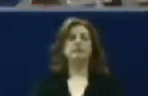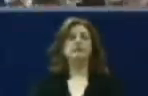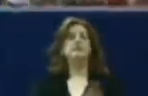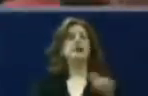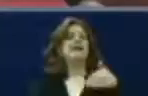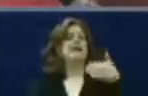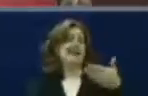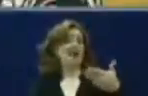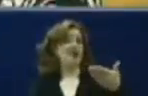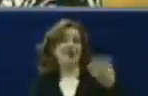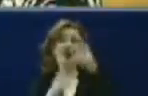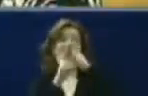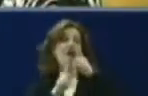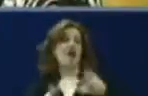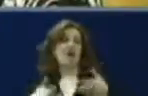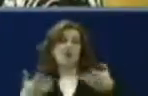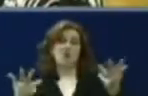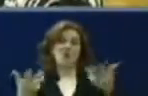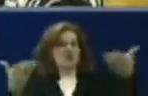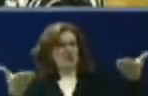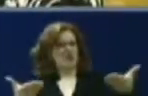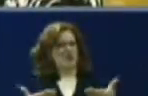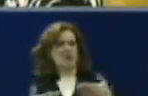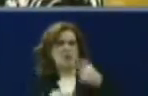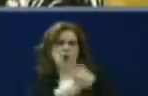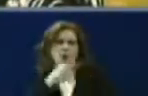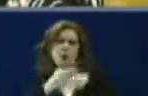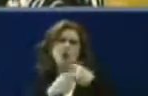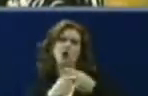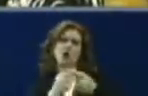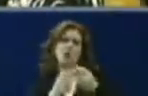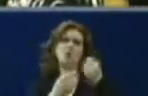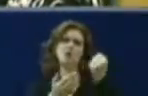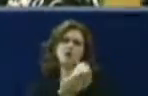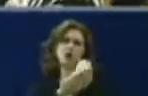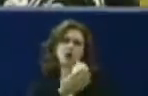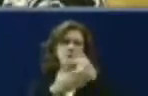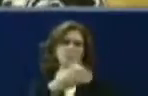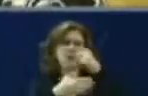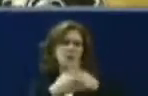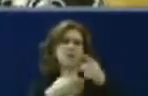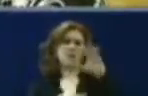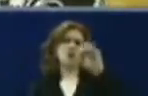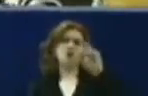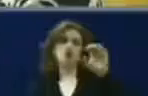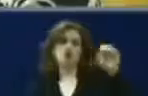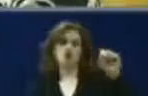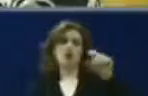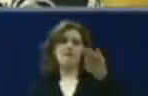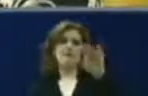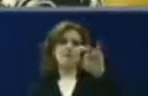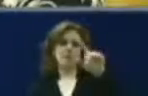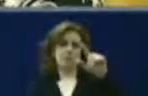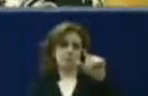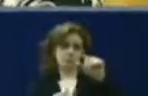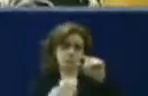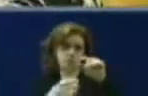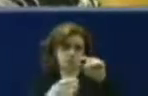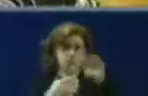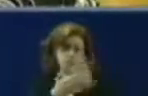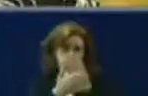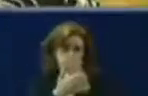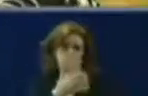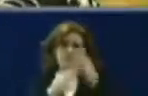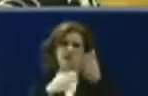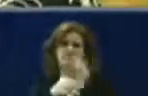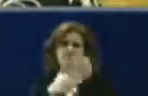Next, it is our honor to introduce the Global Scholars Program students from Crosby Middle School. They will share with us what they have